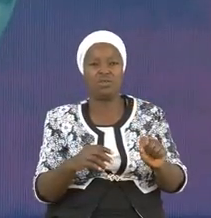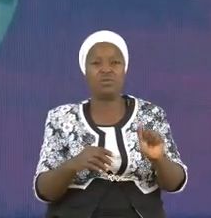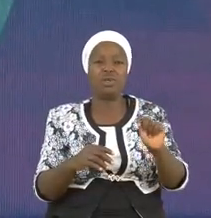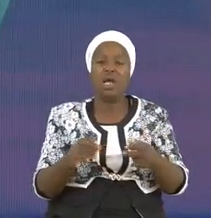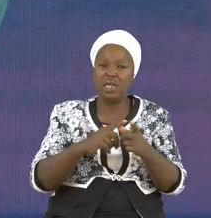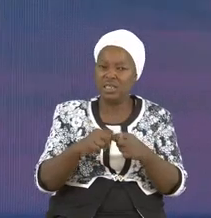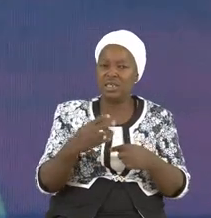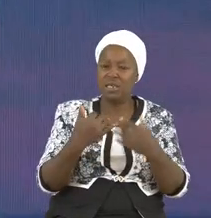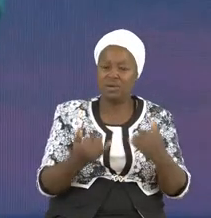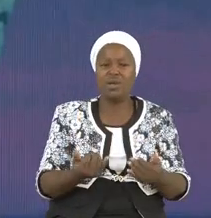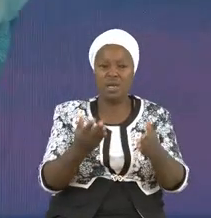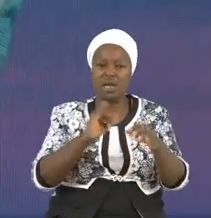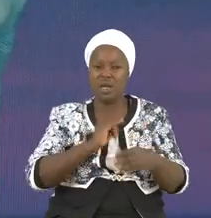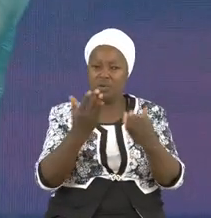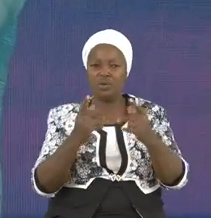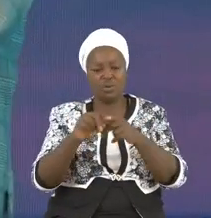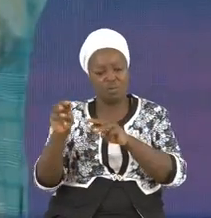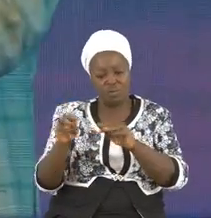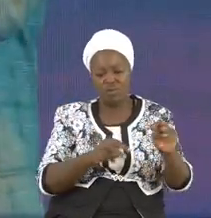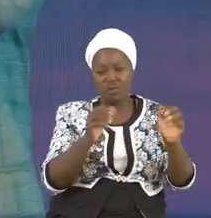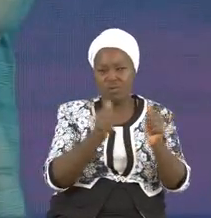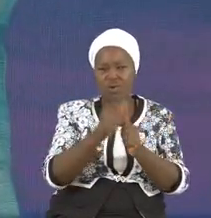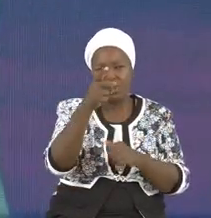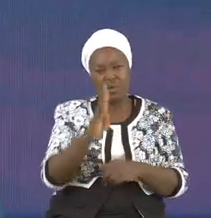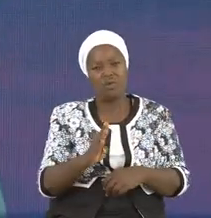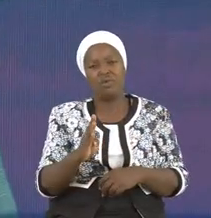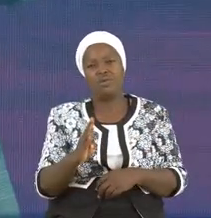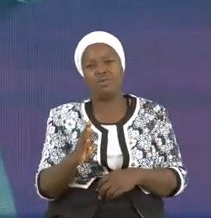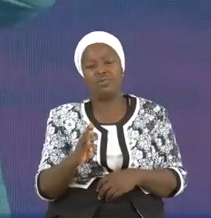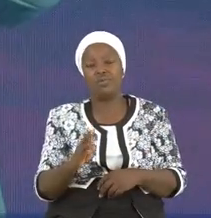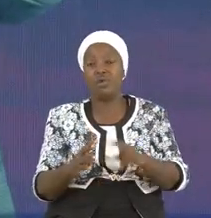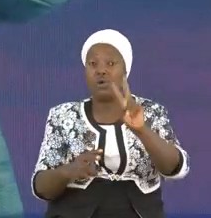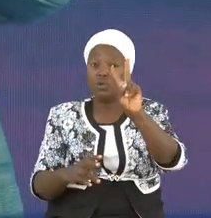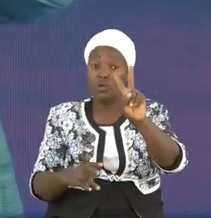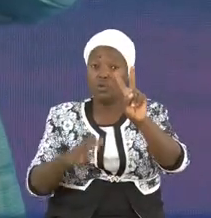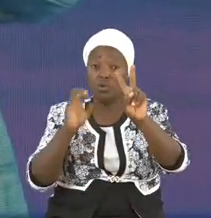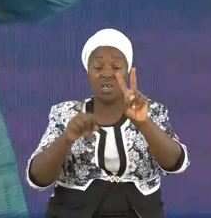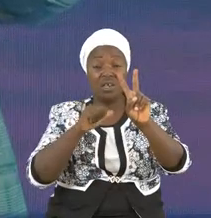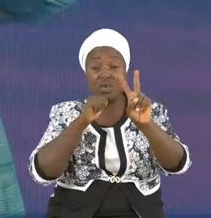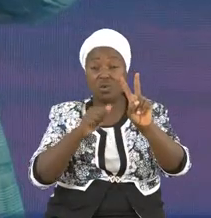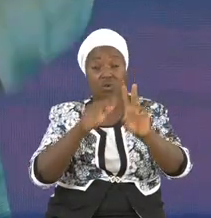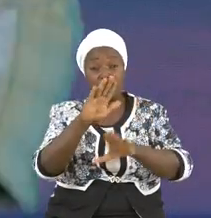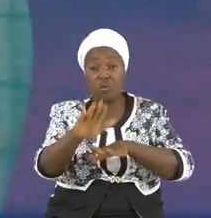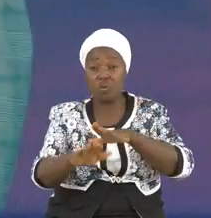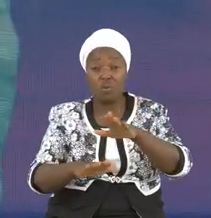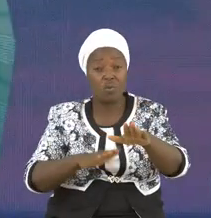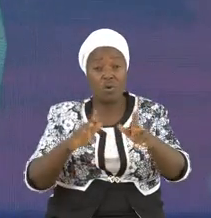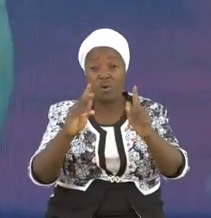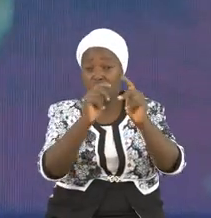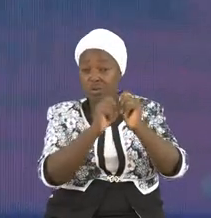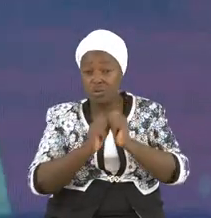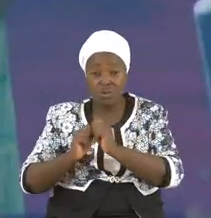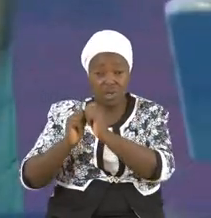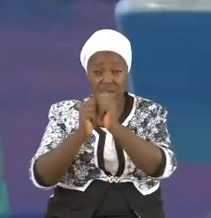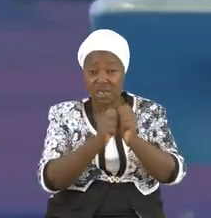along with God. Move along with God. Two cannot walk together except they be agreed.